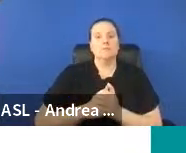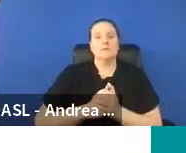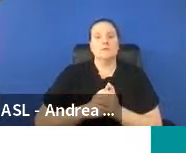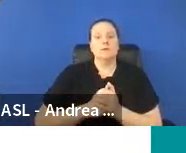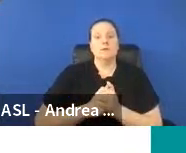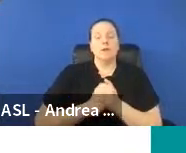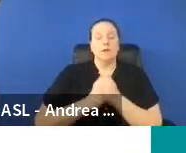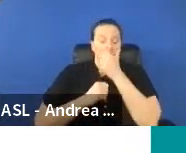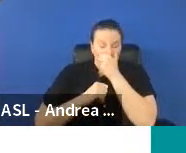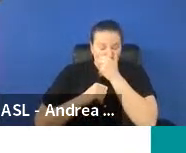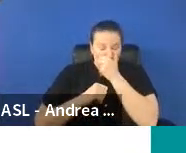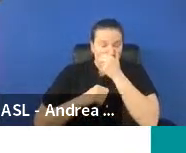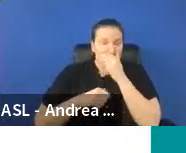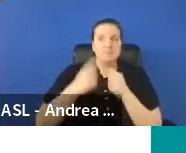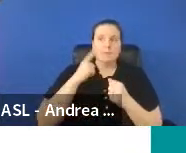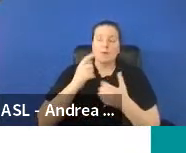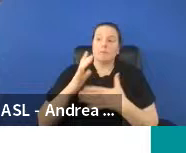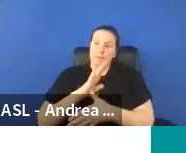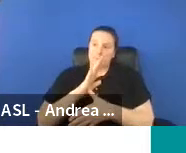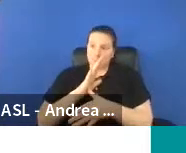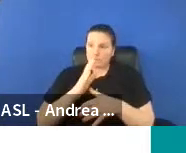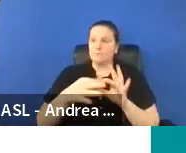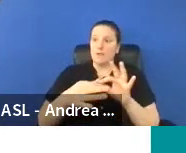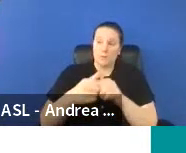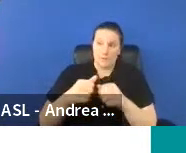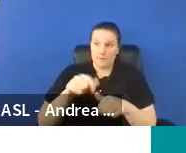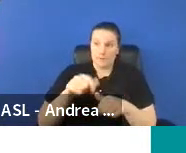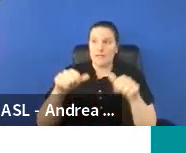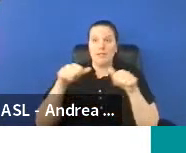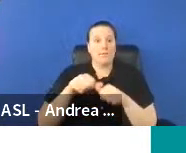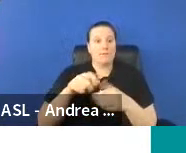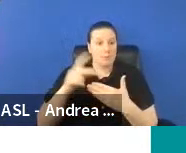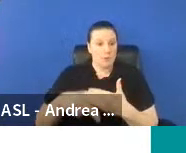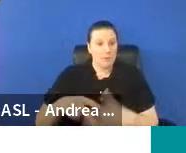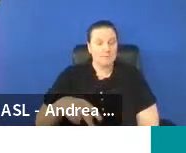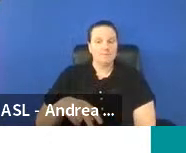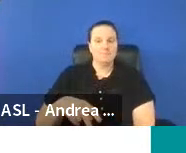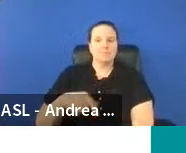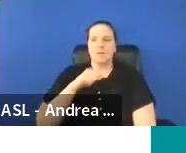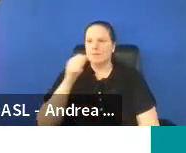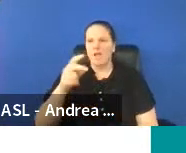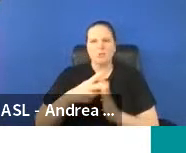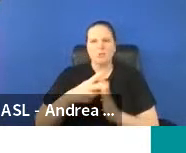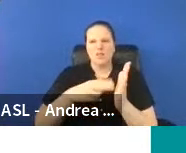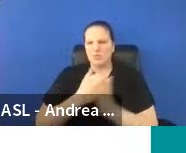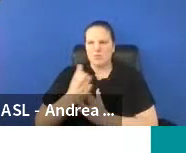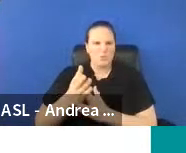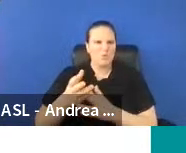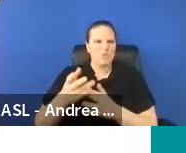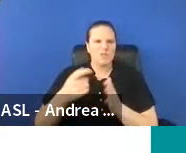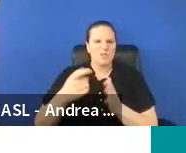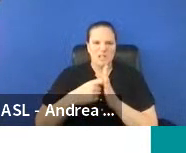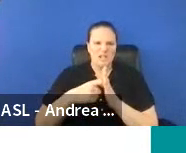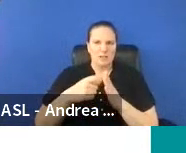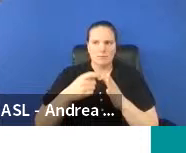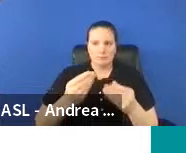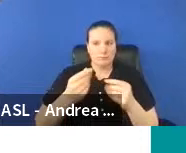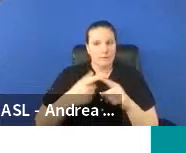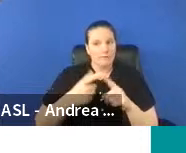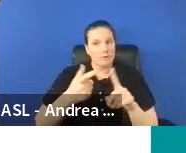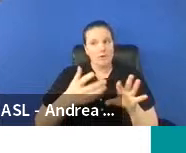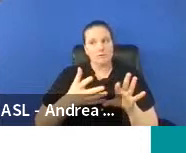on priorities associated with this area of the program. I won't read through the key takeaways to try to speed this